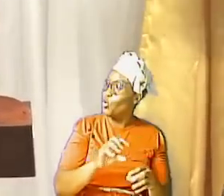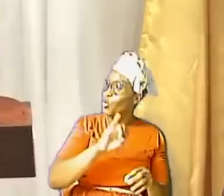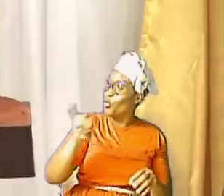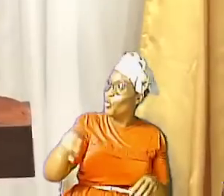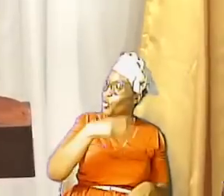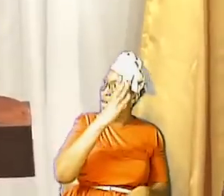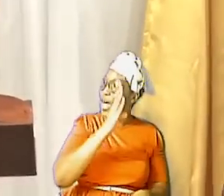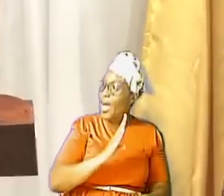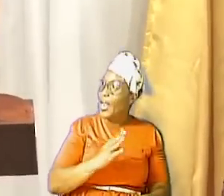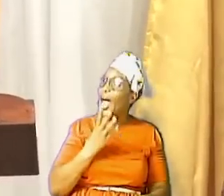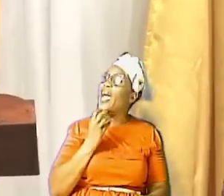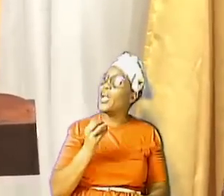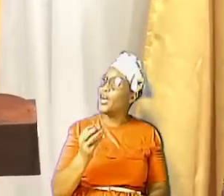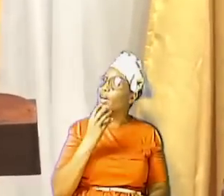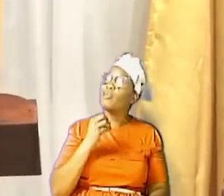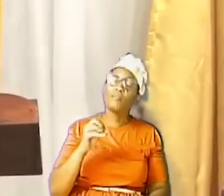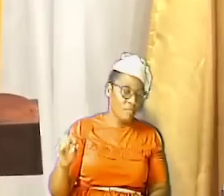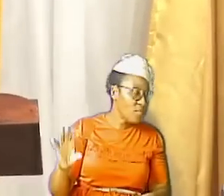Lion of